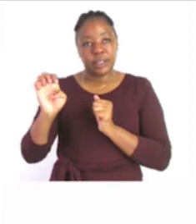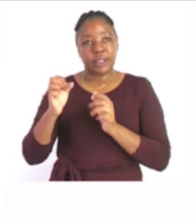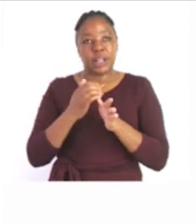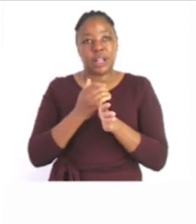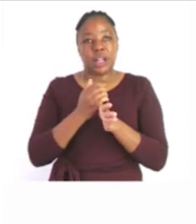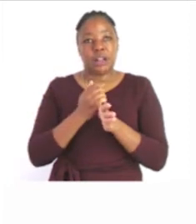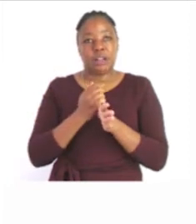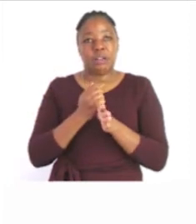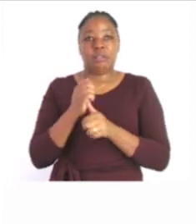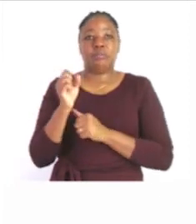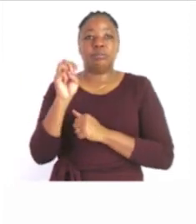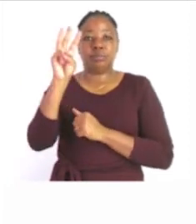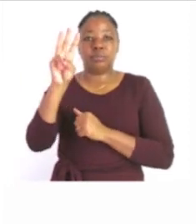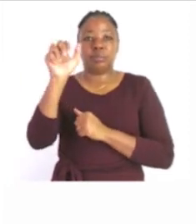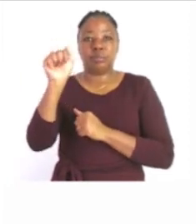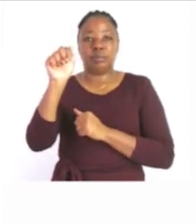whale,